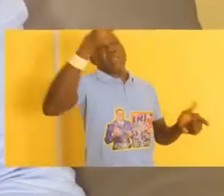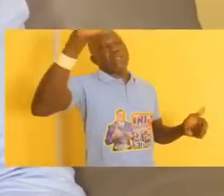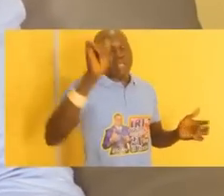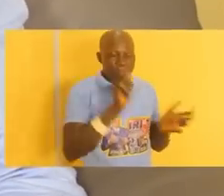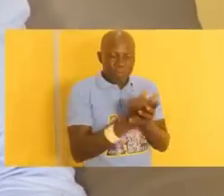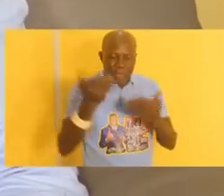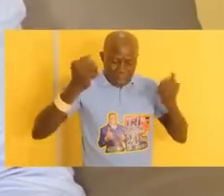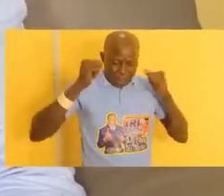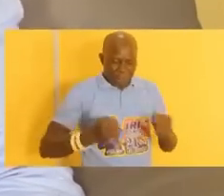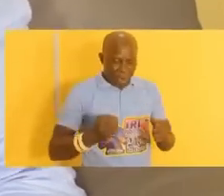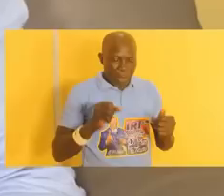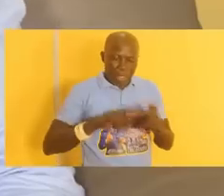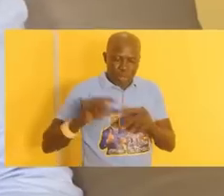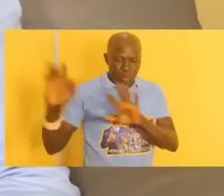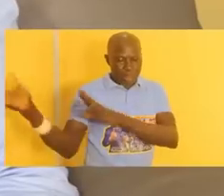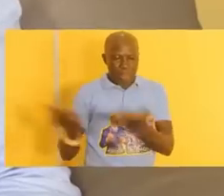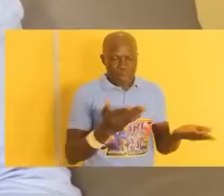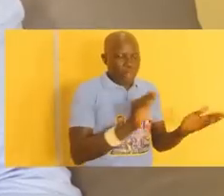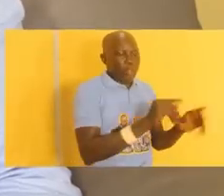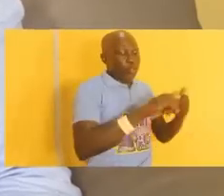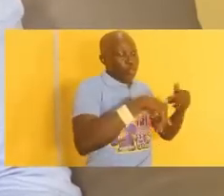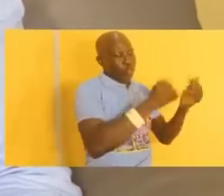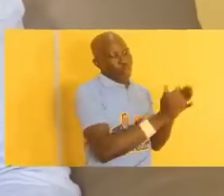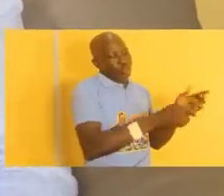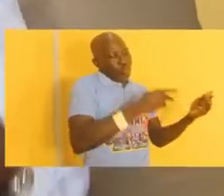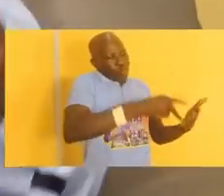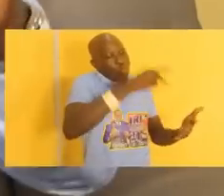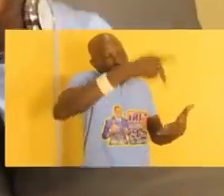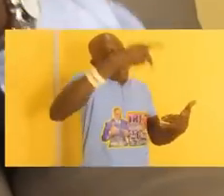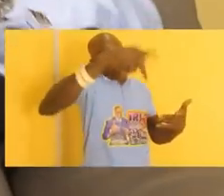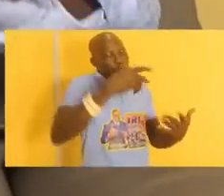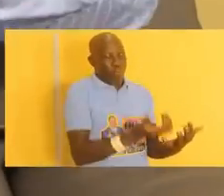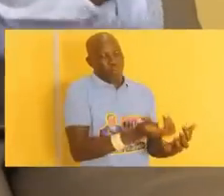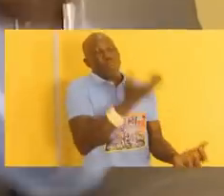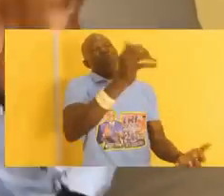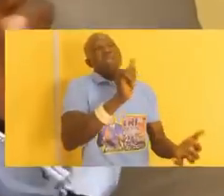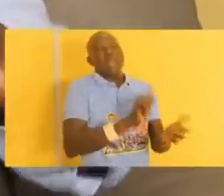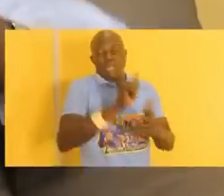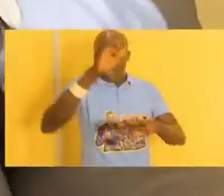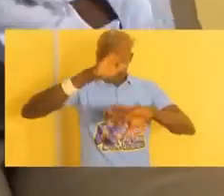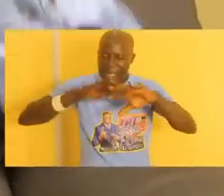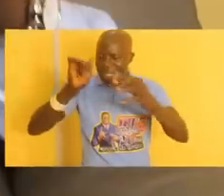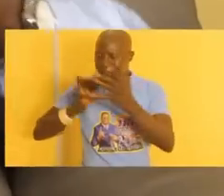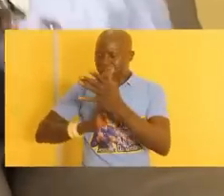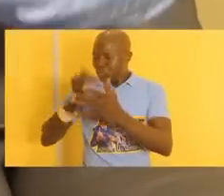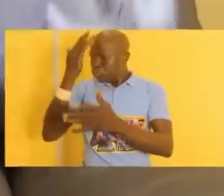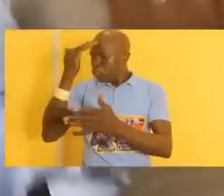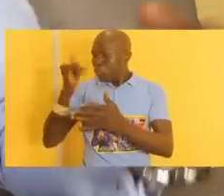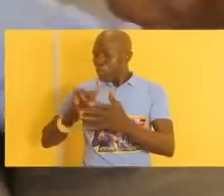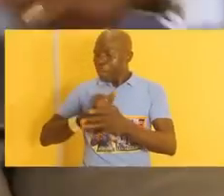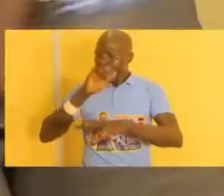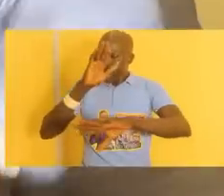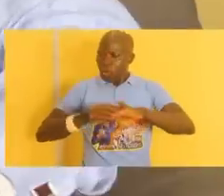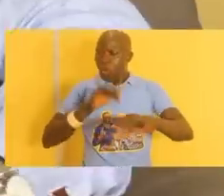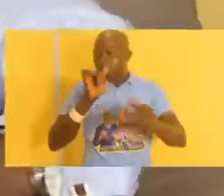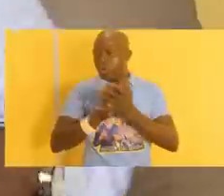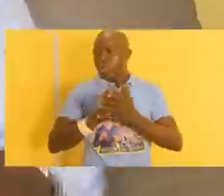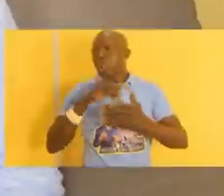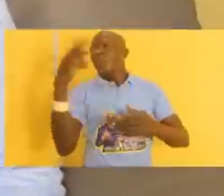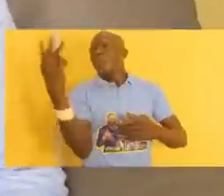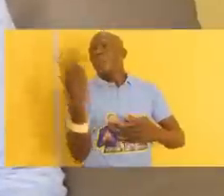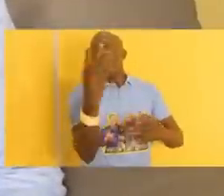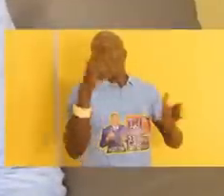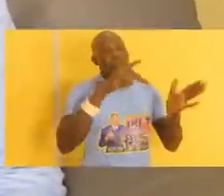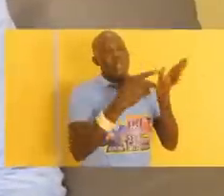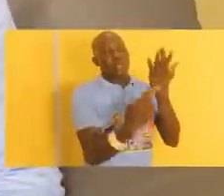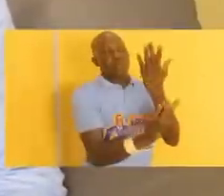That take you to a greater position. His father will take you to a position of wealth. Ipade Wednesday ni pe ipade agbara. That's why we